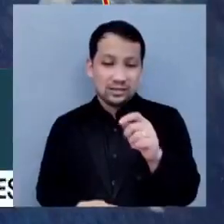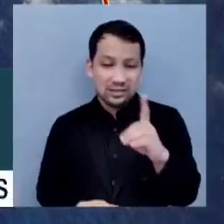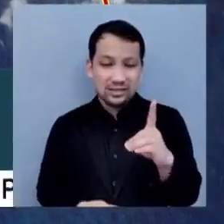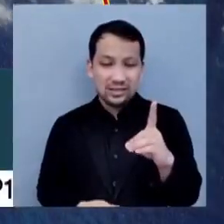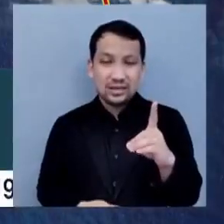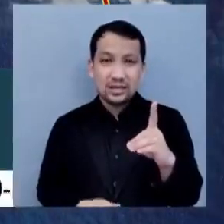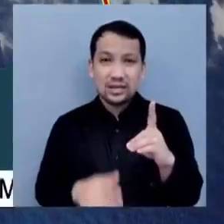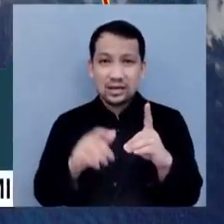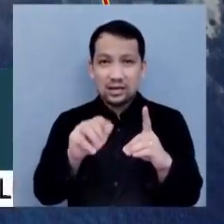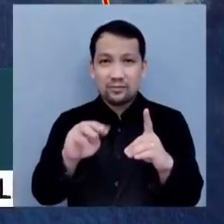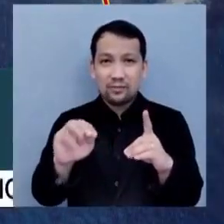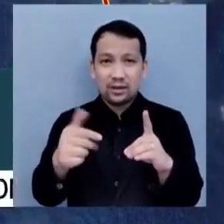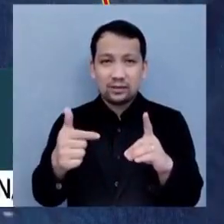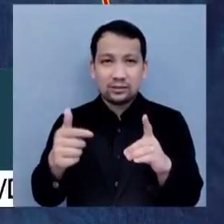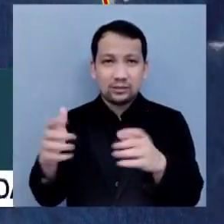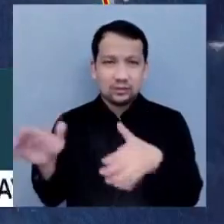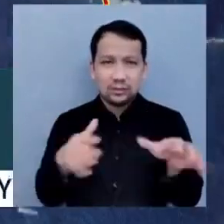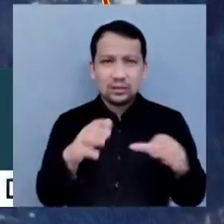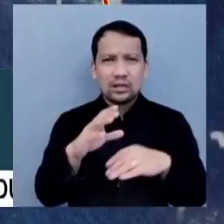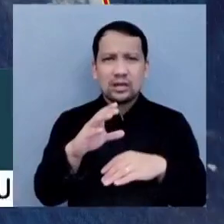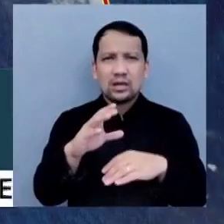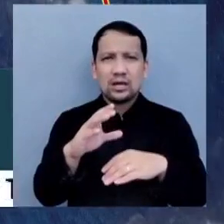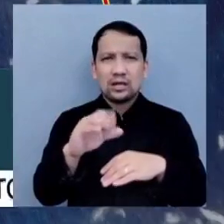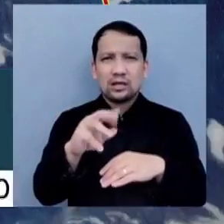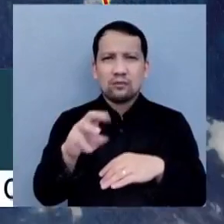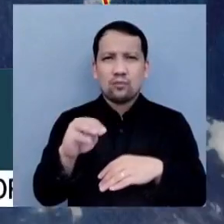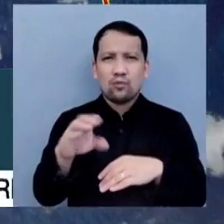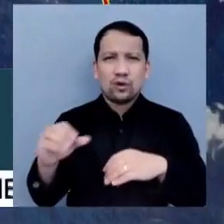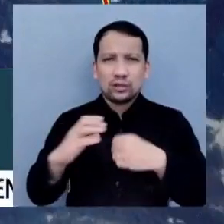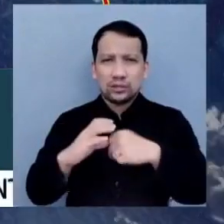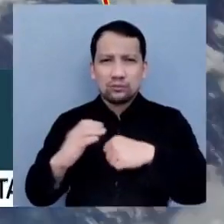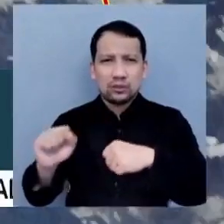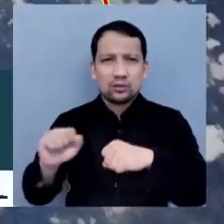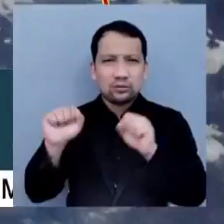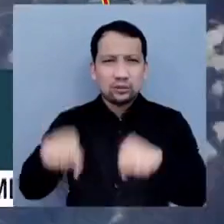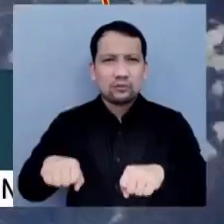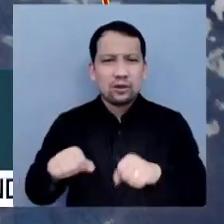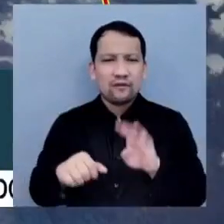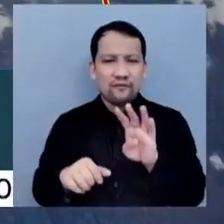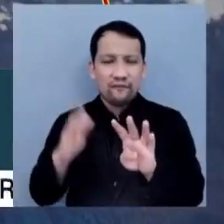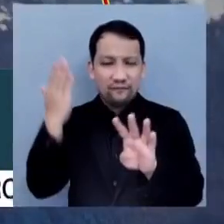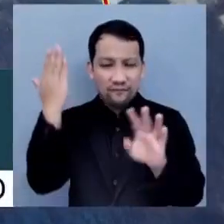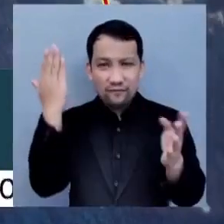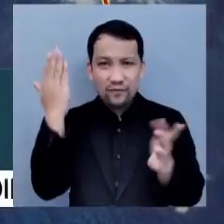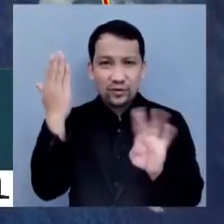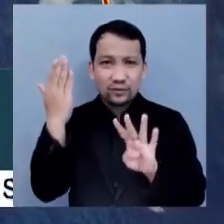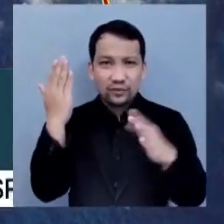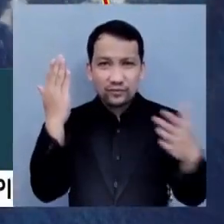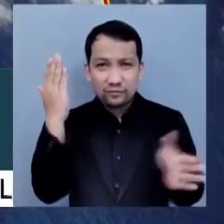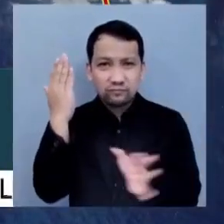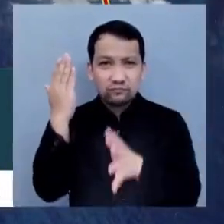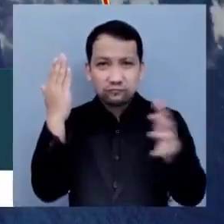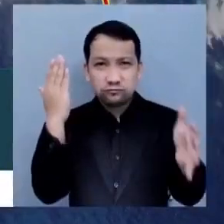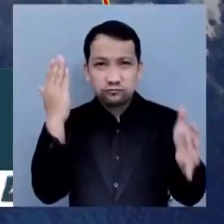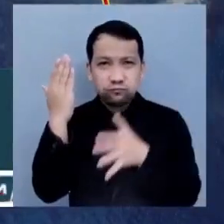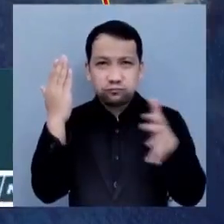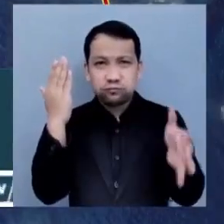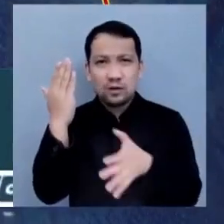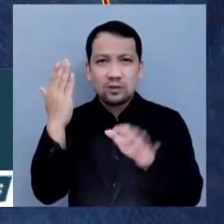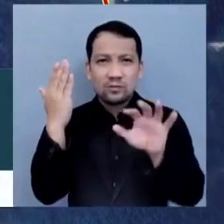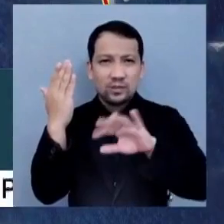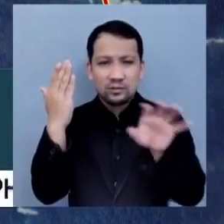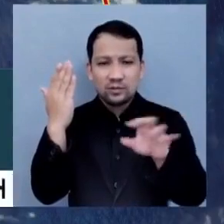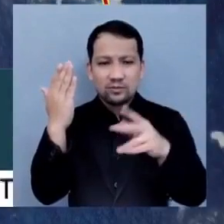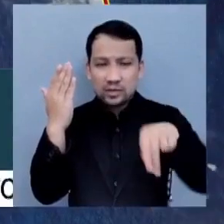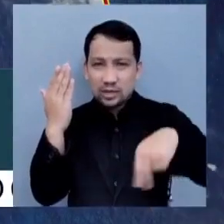the coastal waters of Caramoan, Camarines Sur, maintaining its maximum winds of 45 kilometers per hour and gusts up to